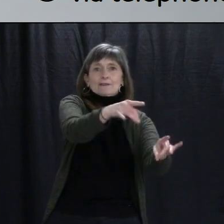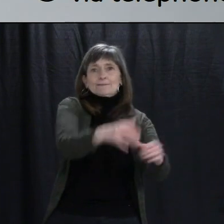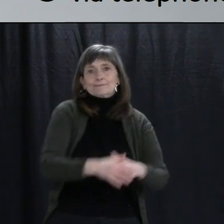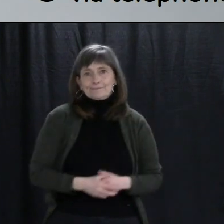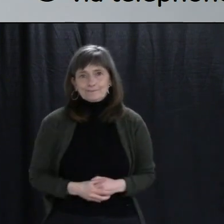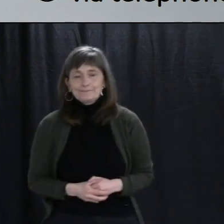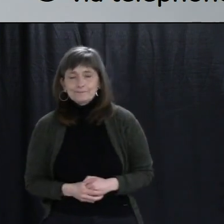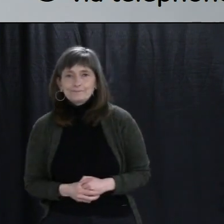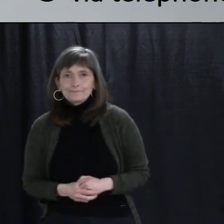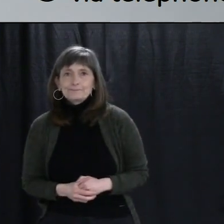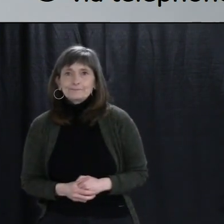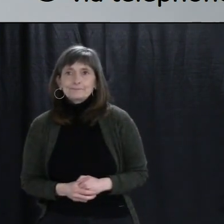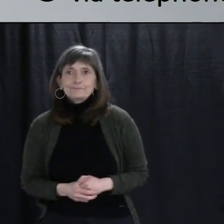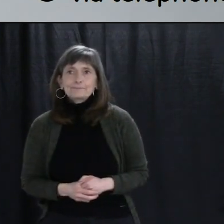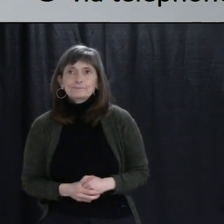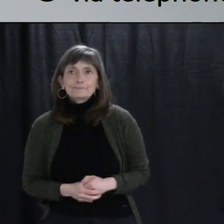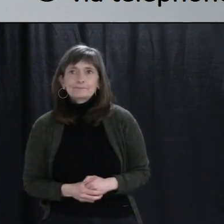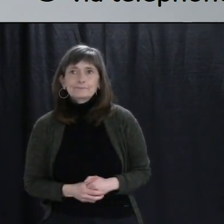exposure.